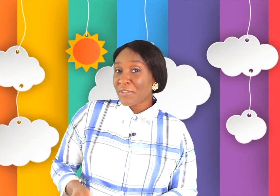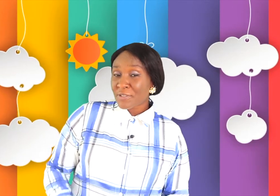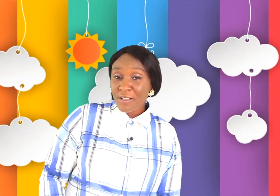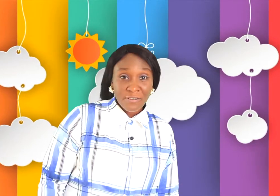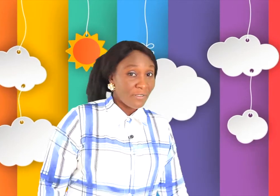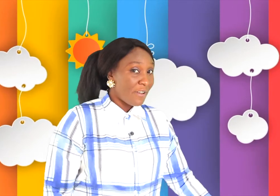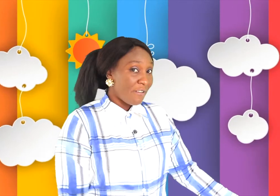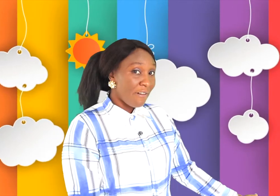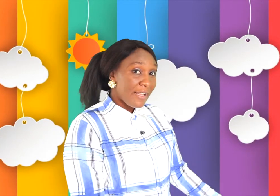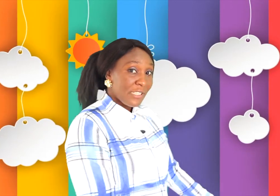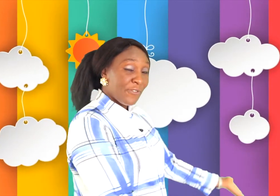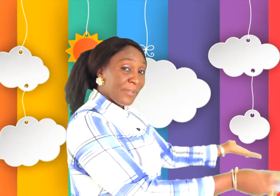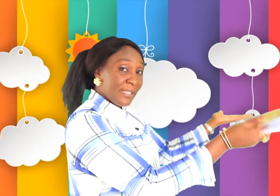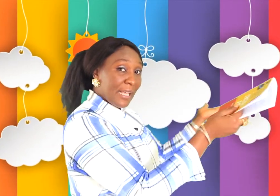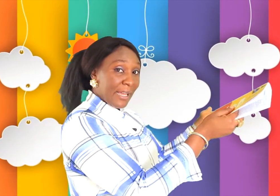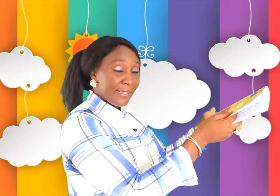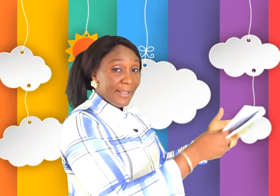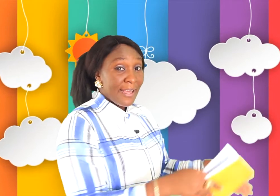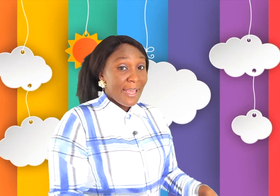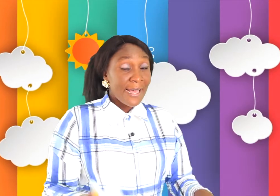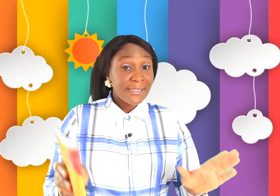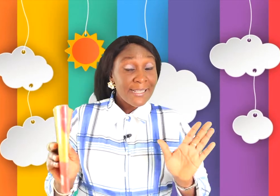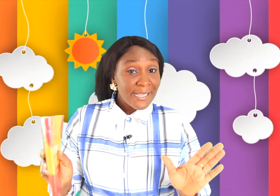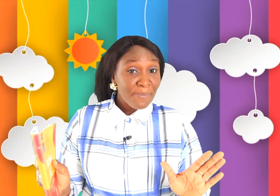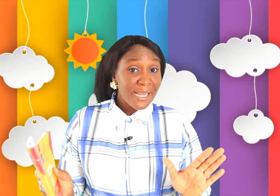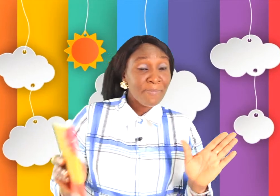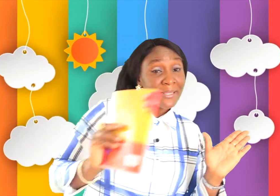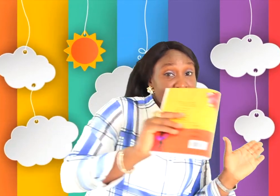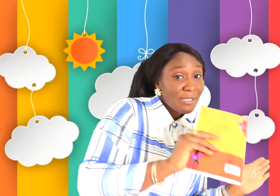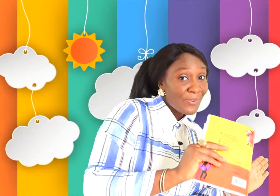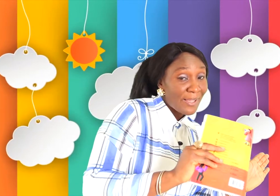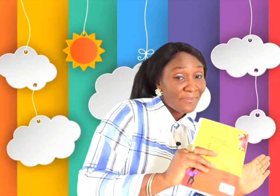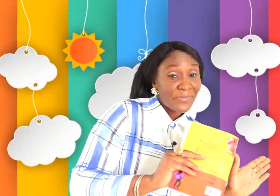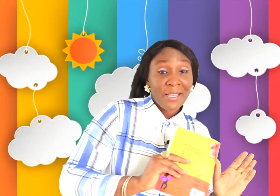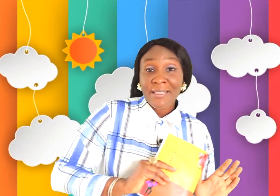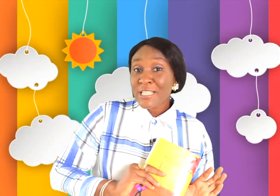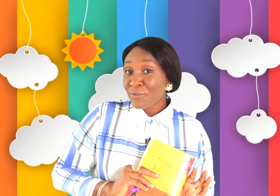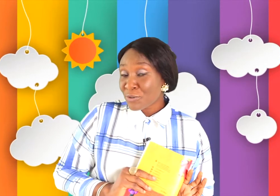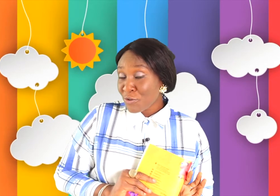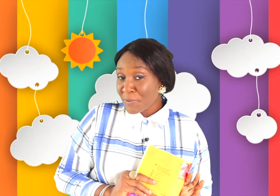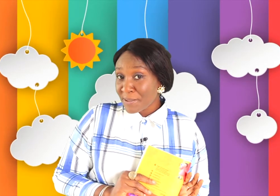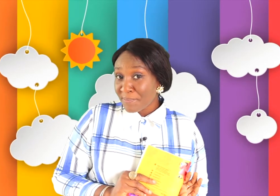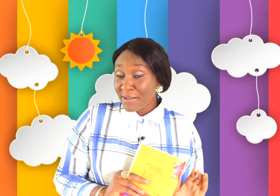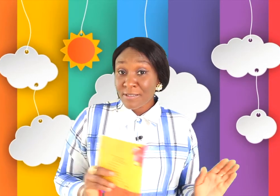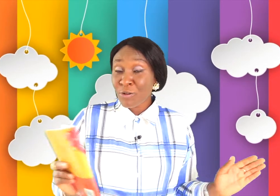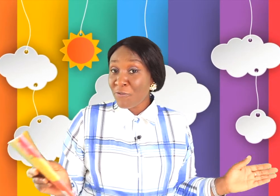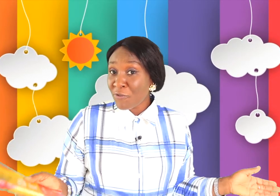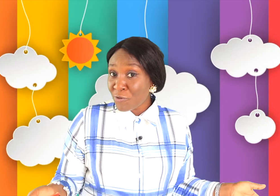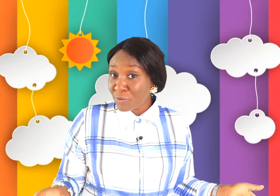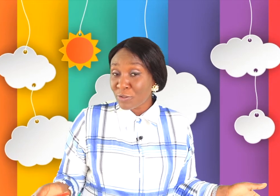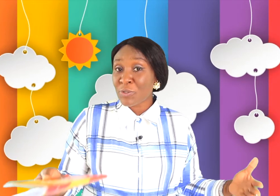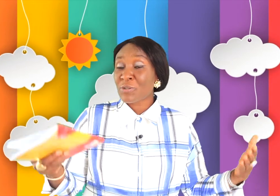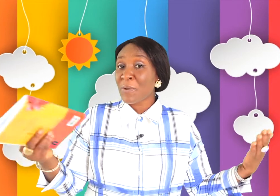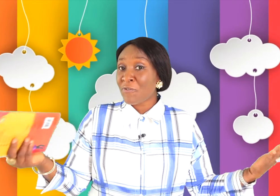Now, if the sun rises from this side and that same plant bends this way, that's phototropism, because it's looking